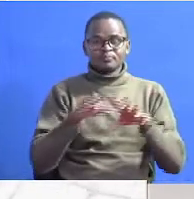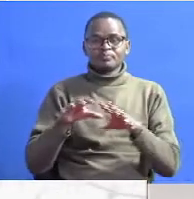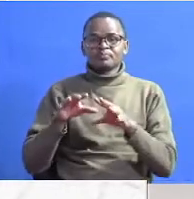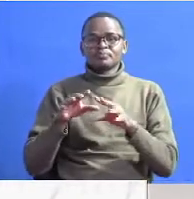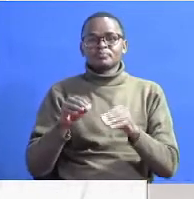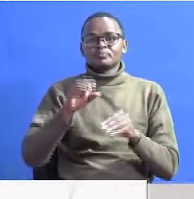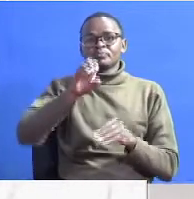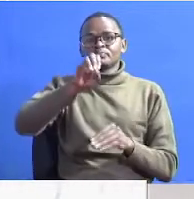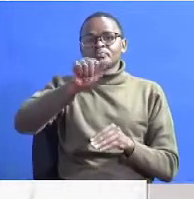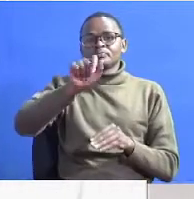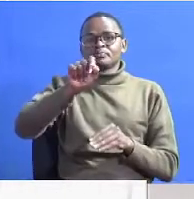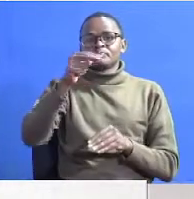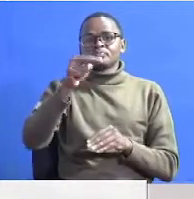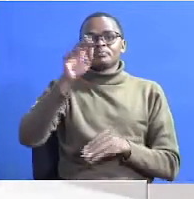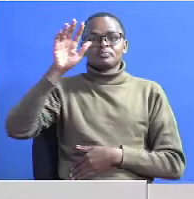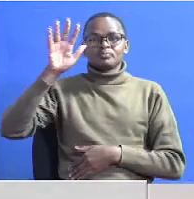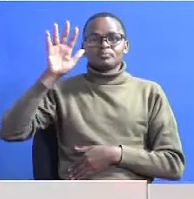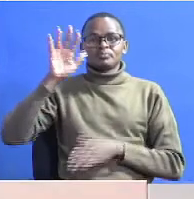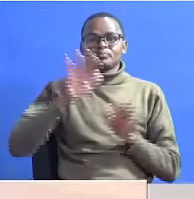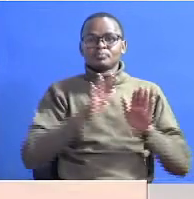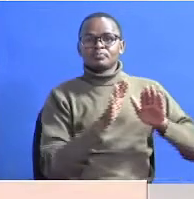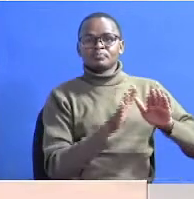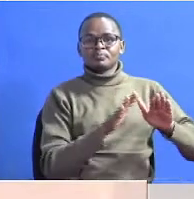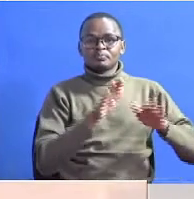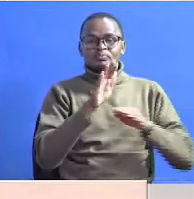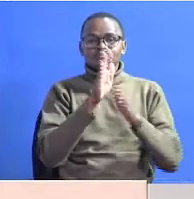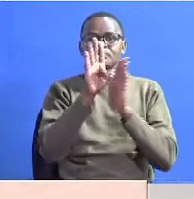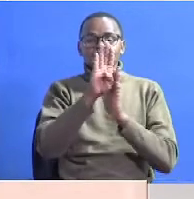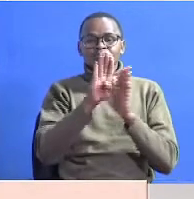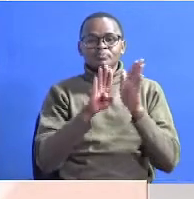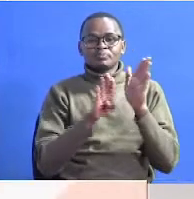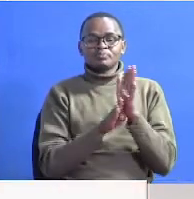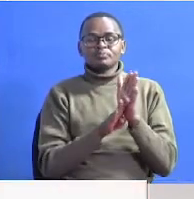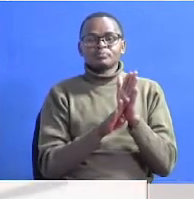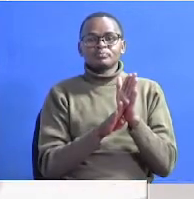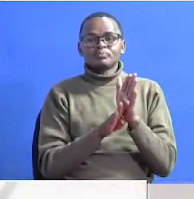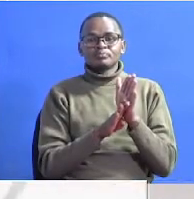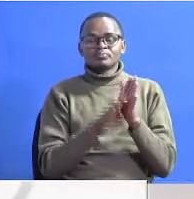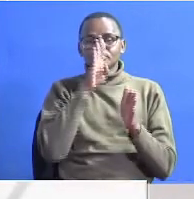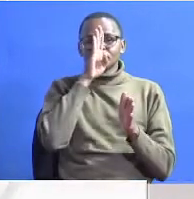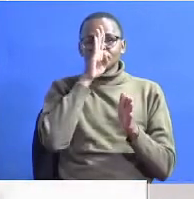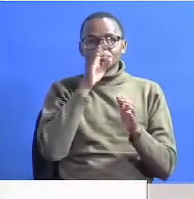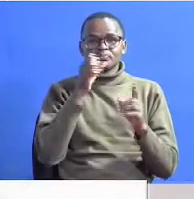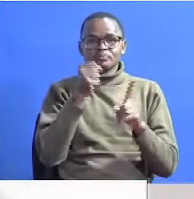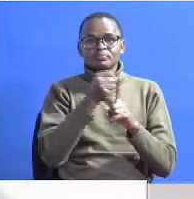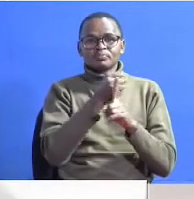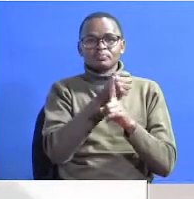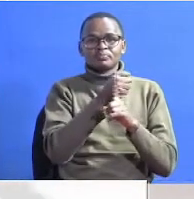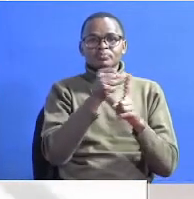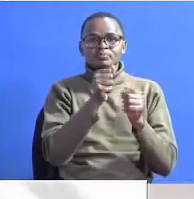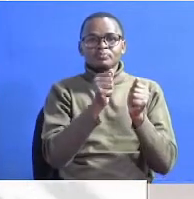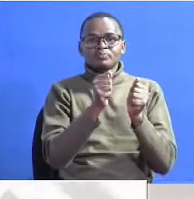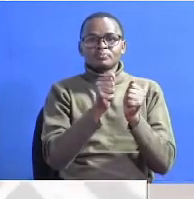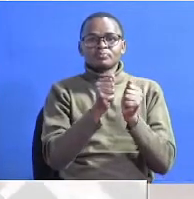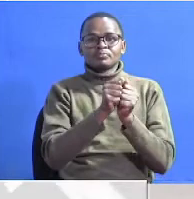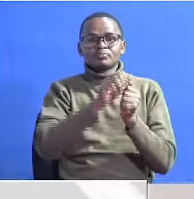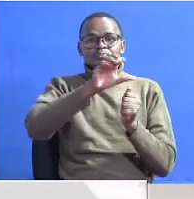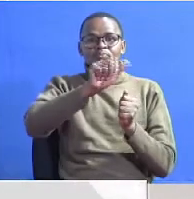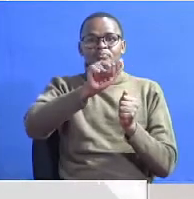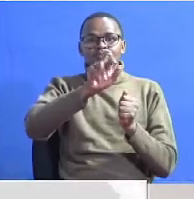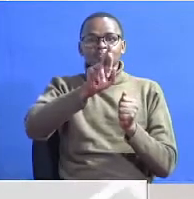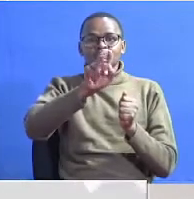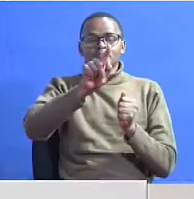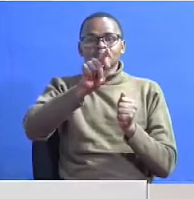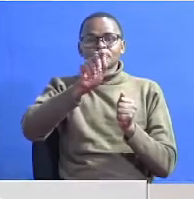the oath and drops the Bible, he will be dealing with the cartels. And